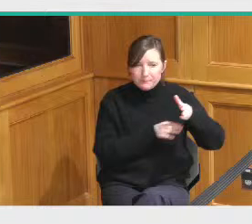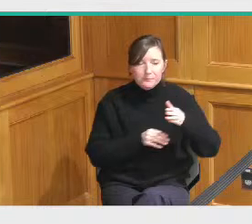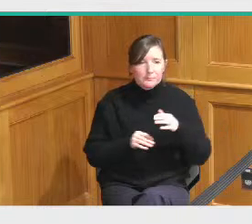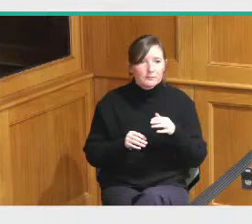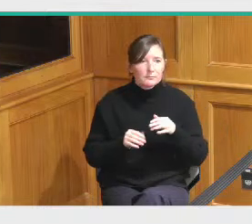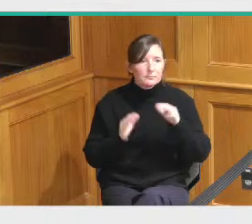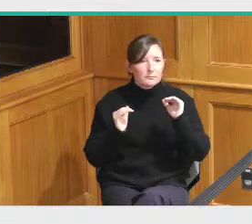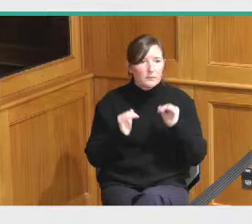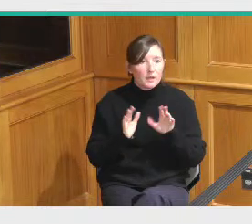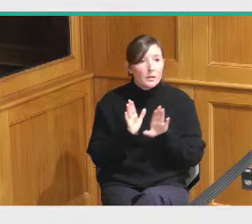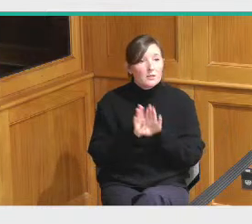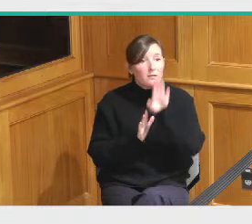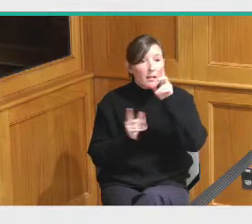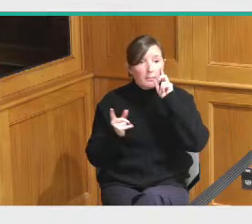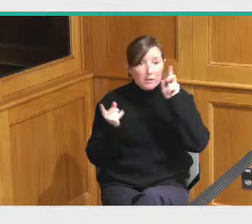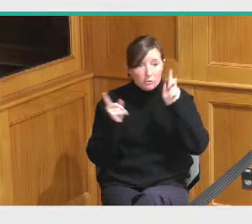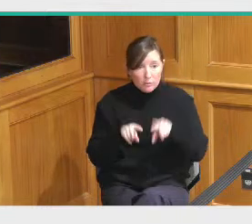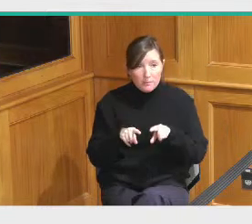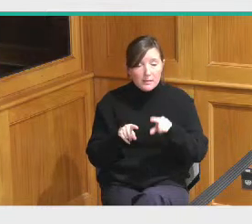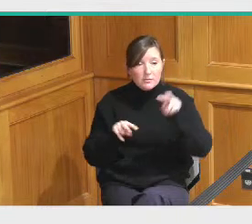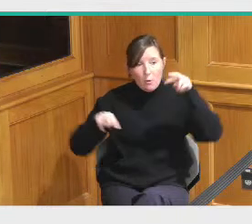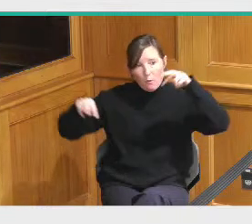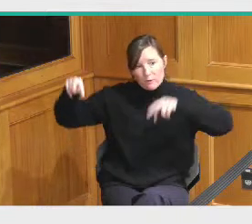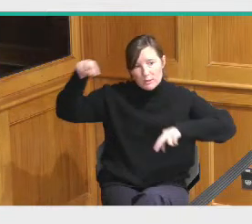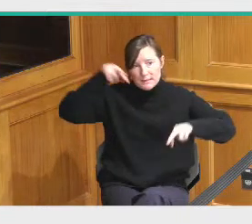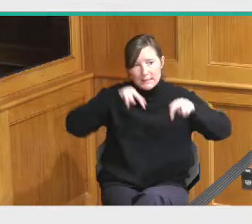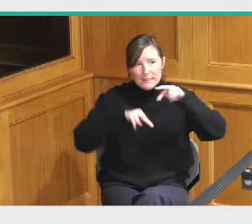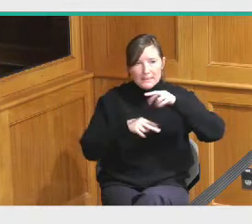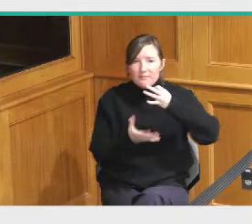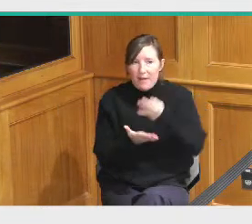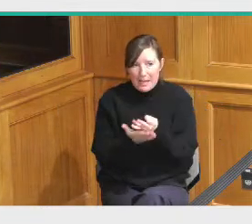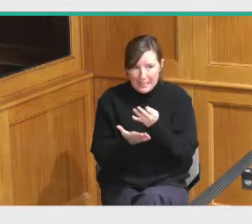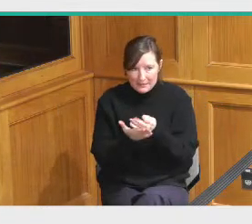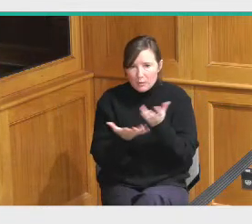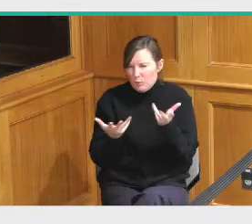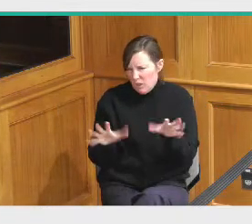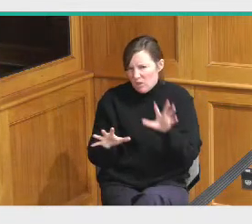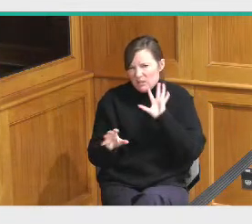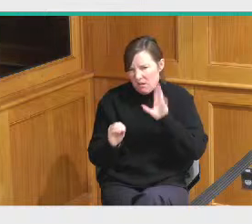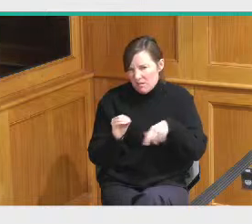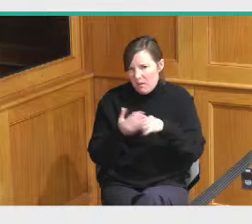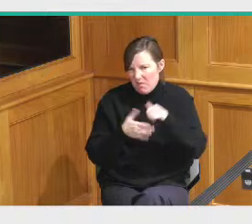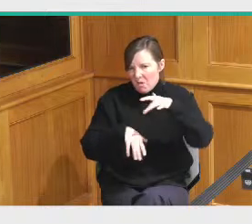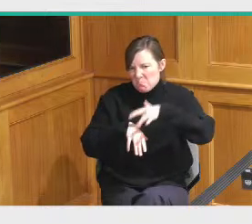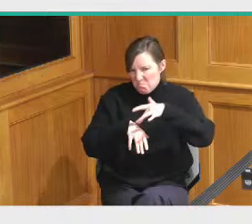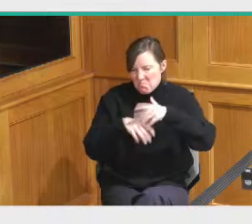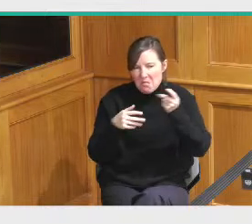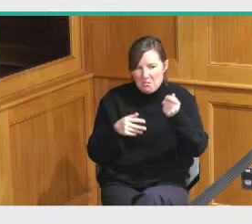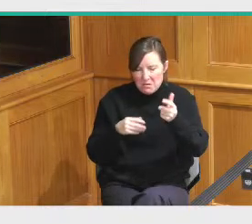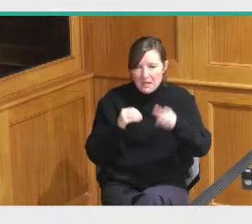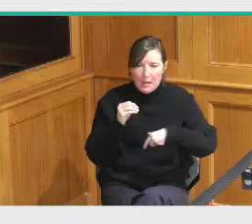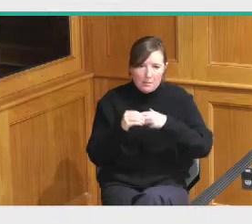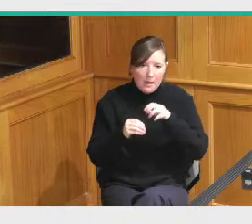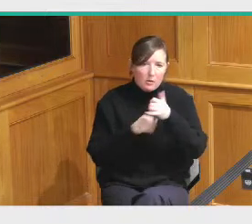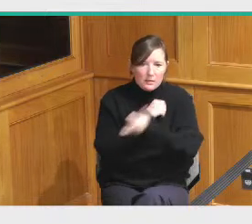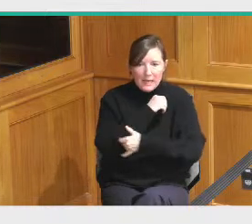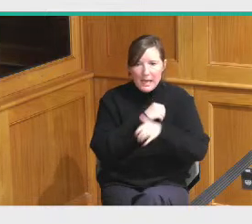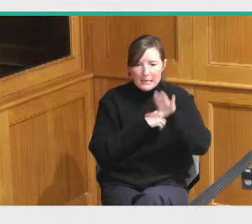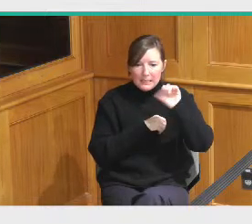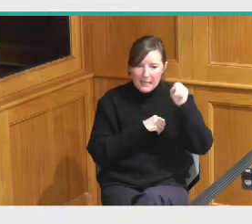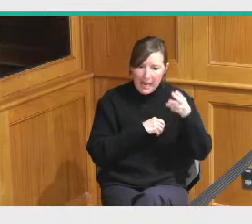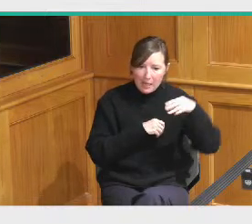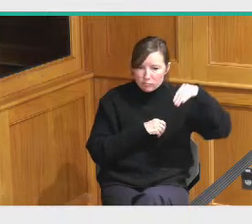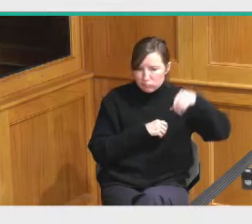The development agreement also oversees the financing. We've already talked about this a little bit, but in terms of the county cash into the project, the